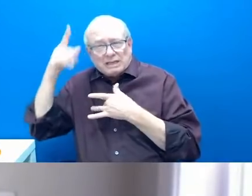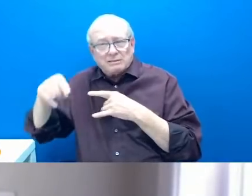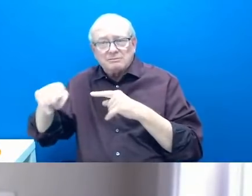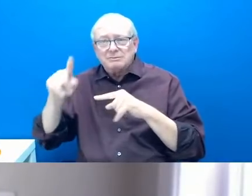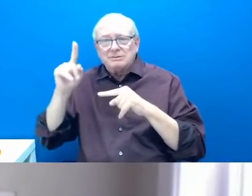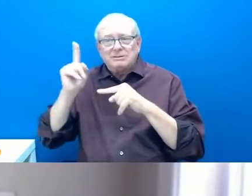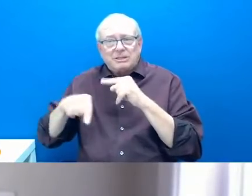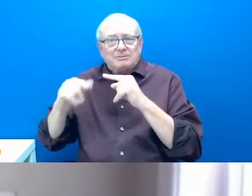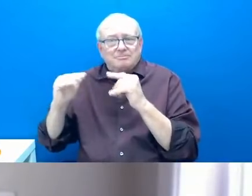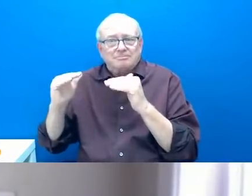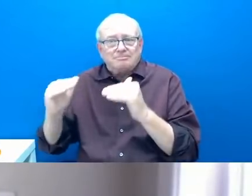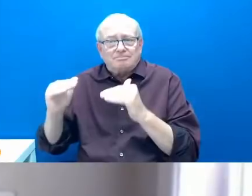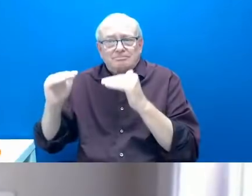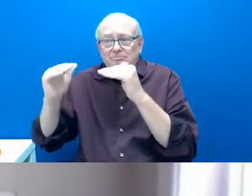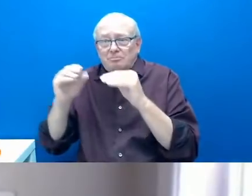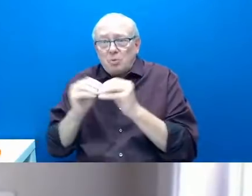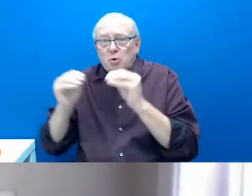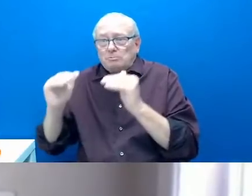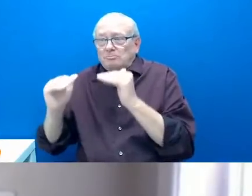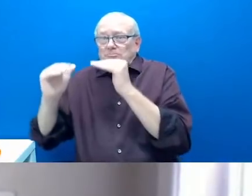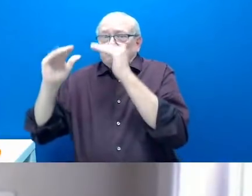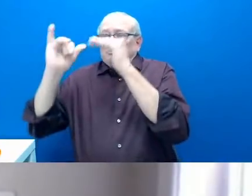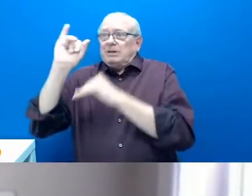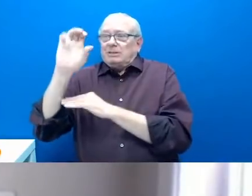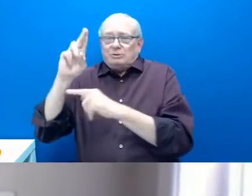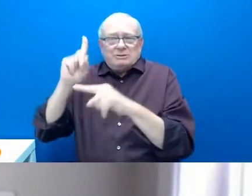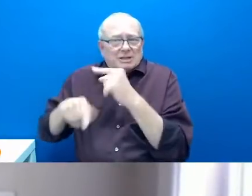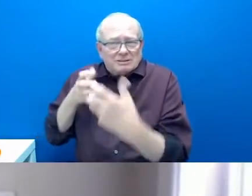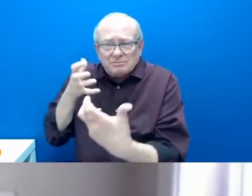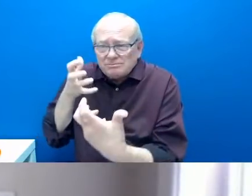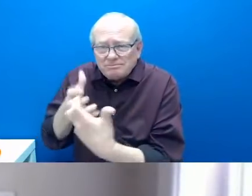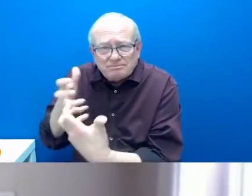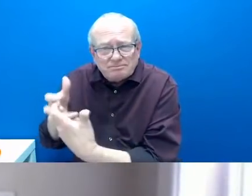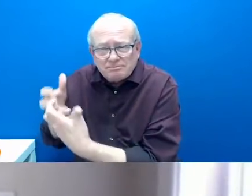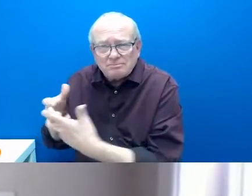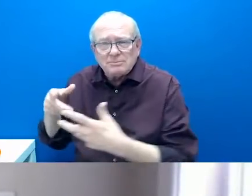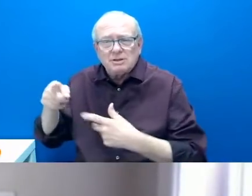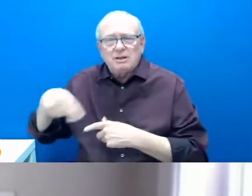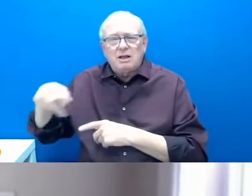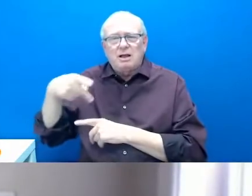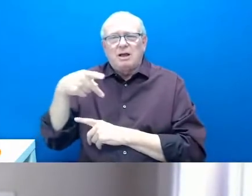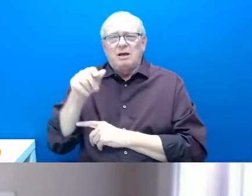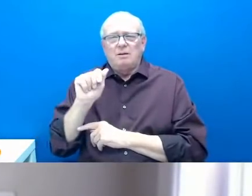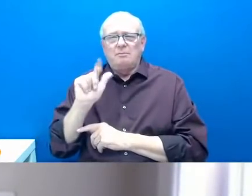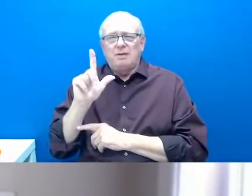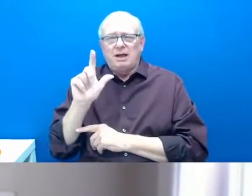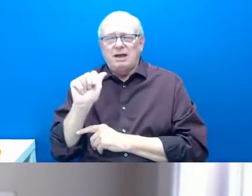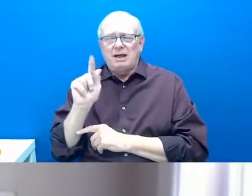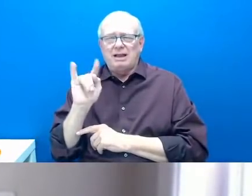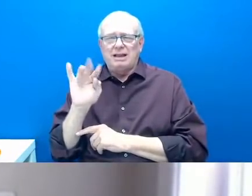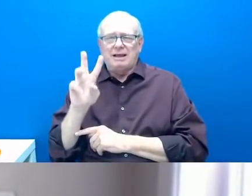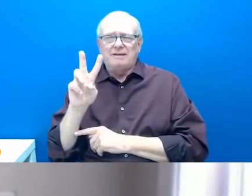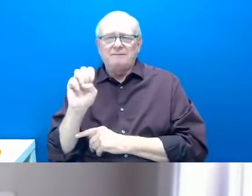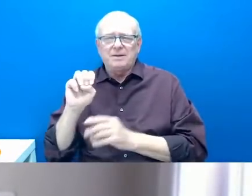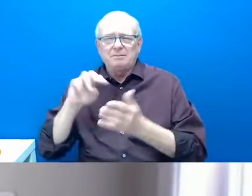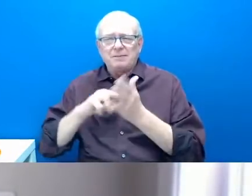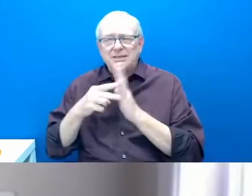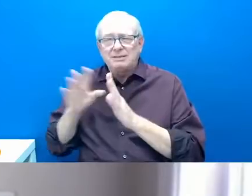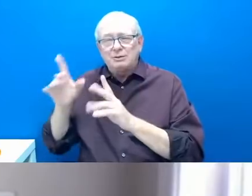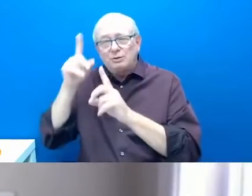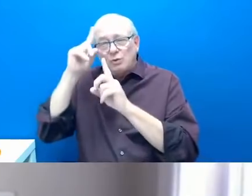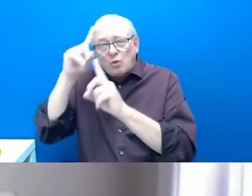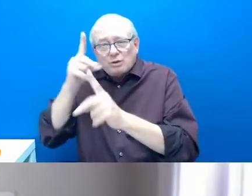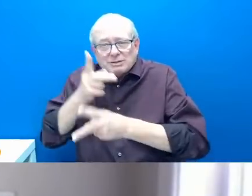or escalation of care to the ICU, they are palliated, meaning their goals of care